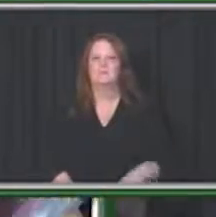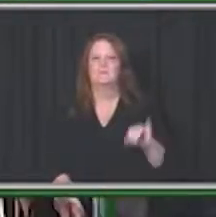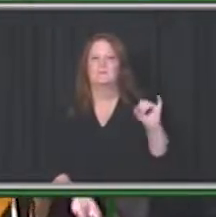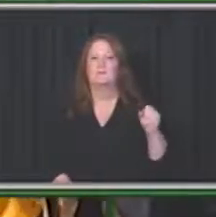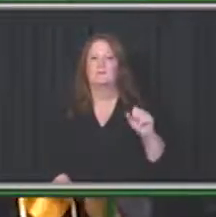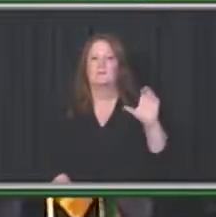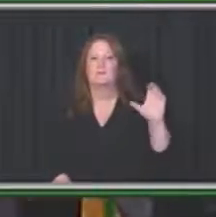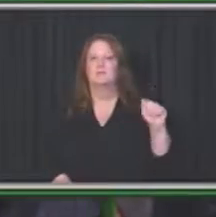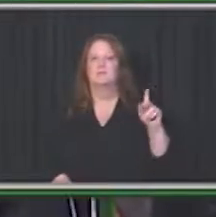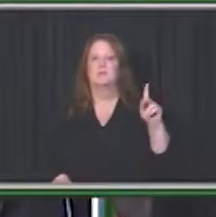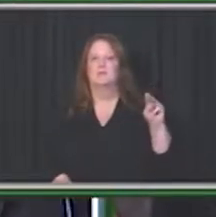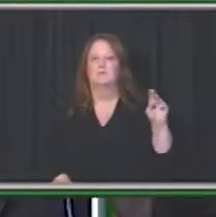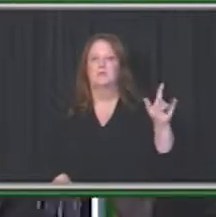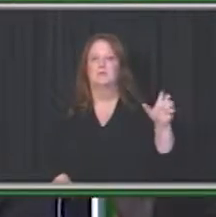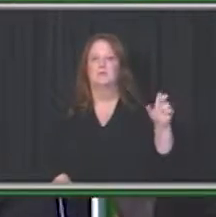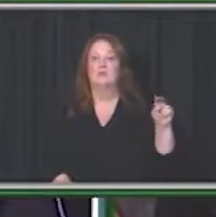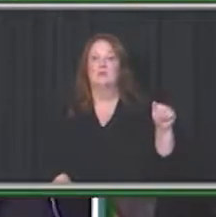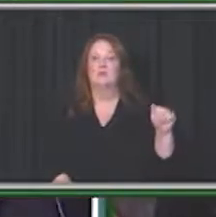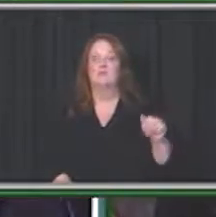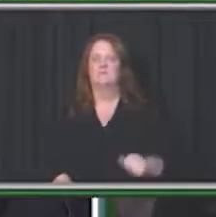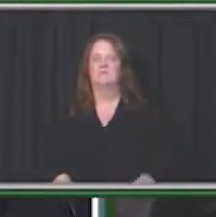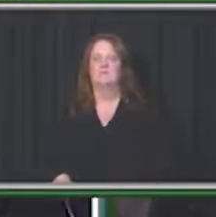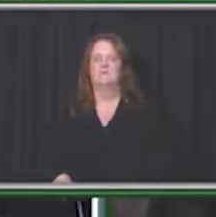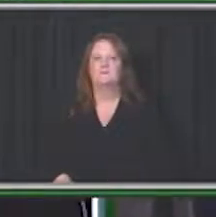Jessica Molina.